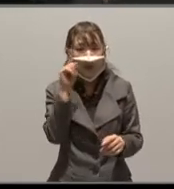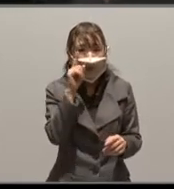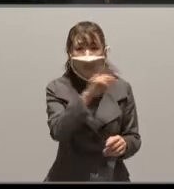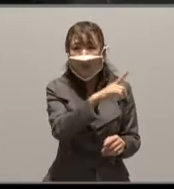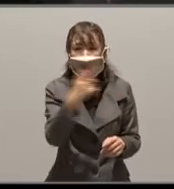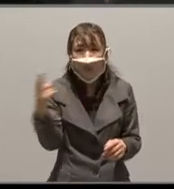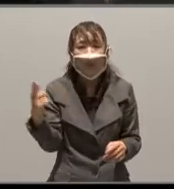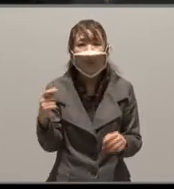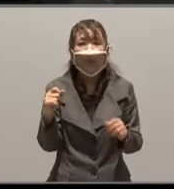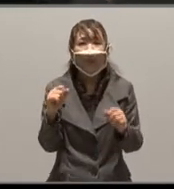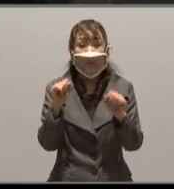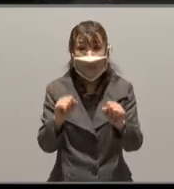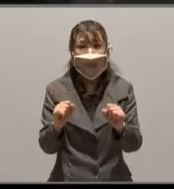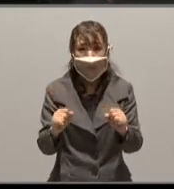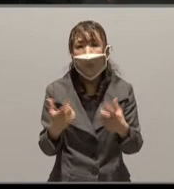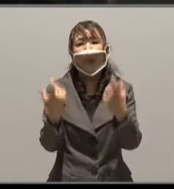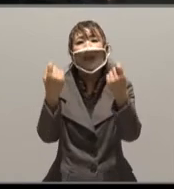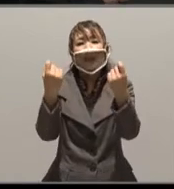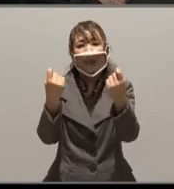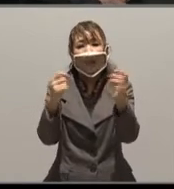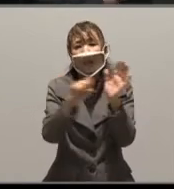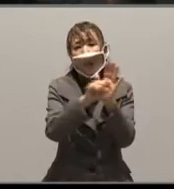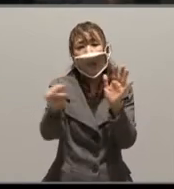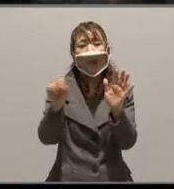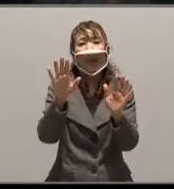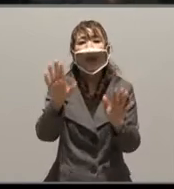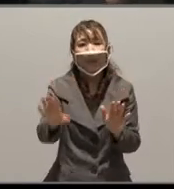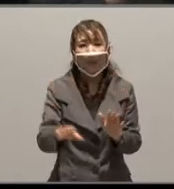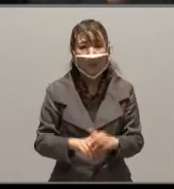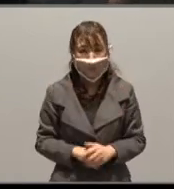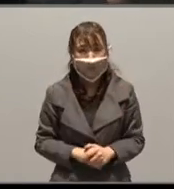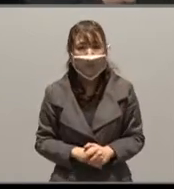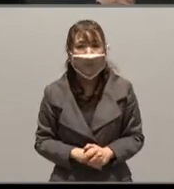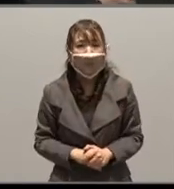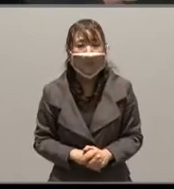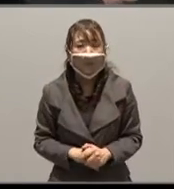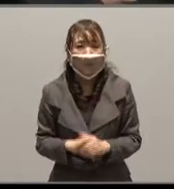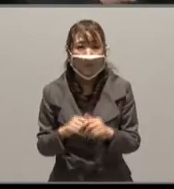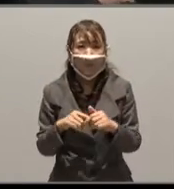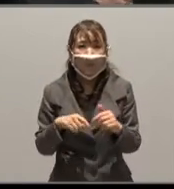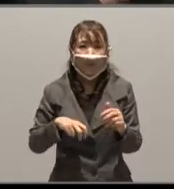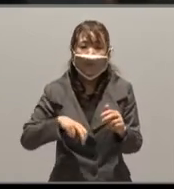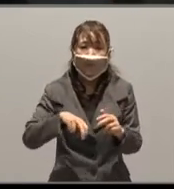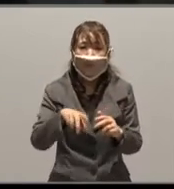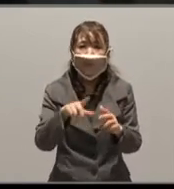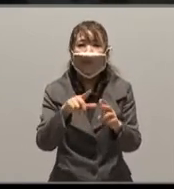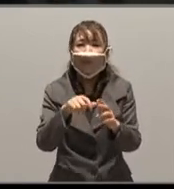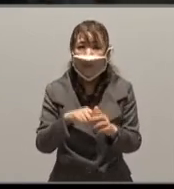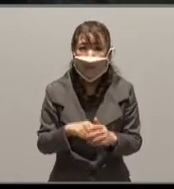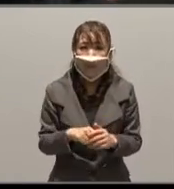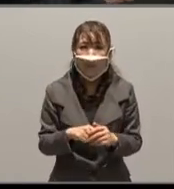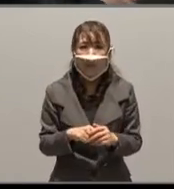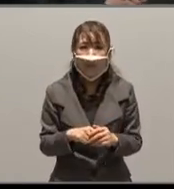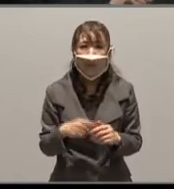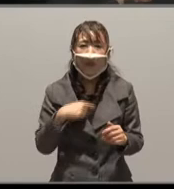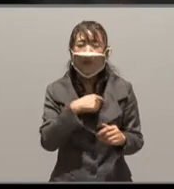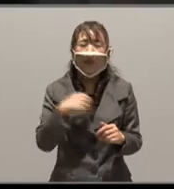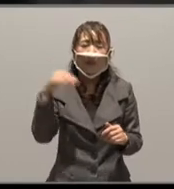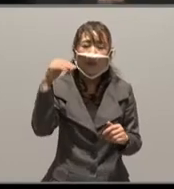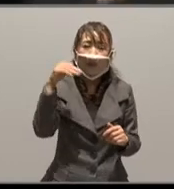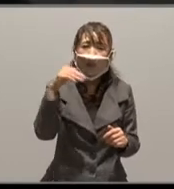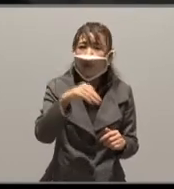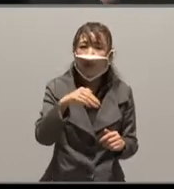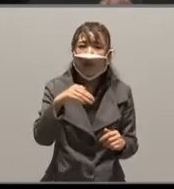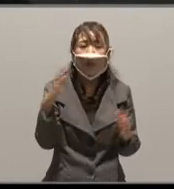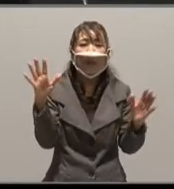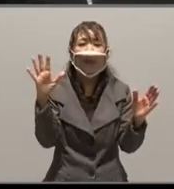in 50 subjects. If you repeat the experiment, the same results, the vigor is increased